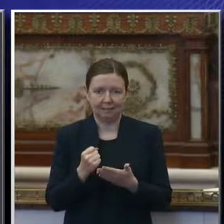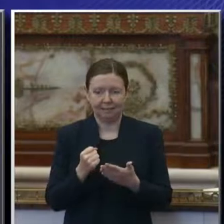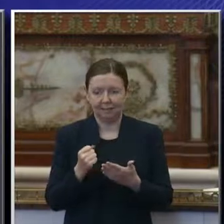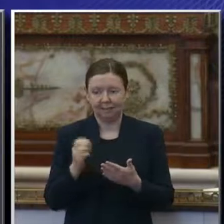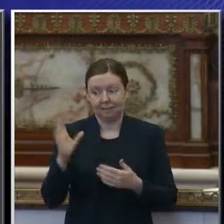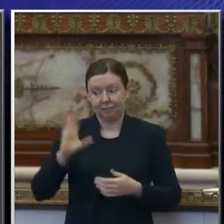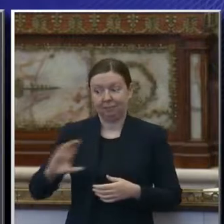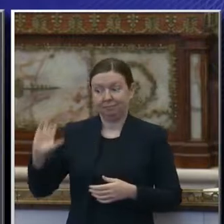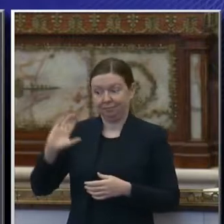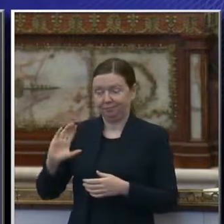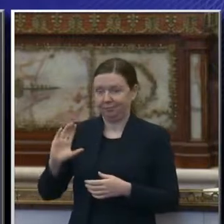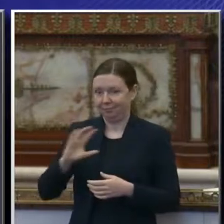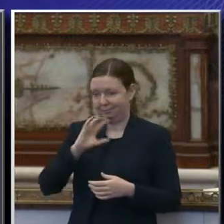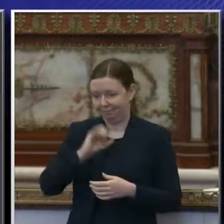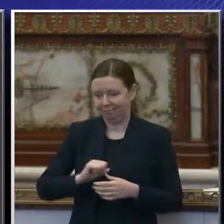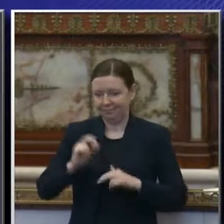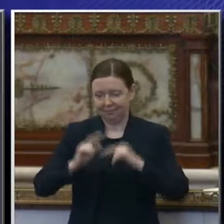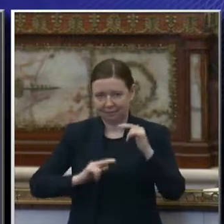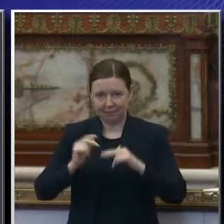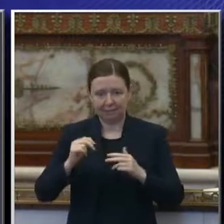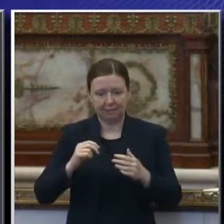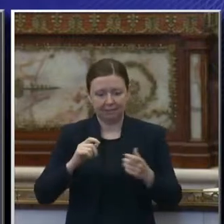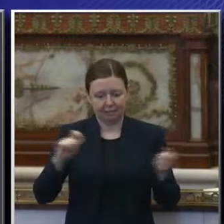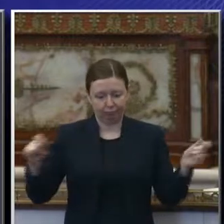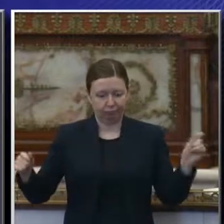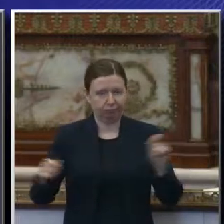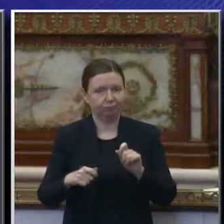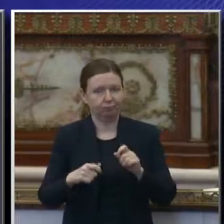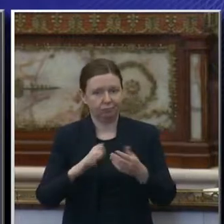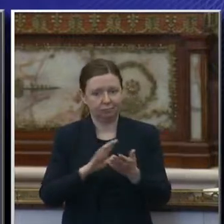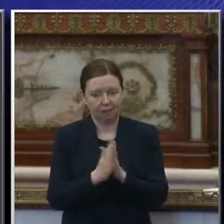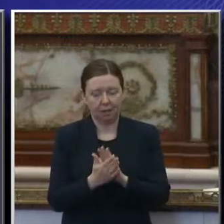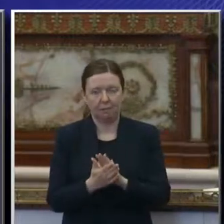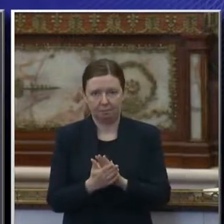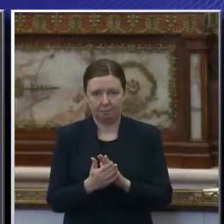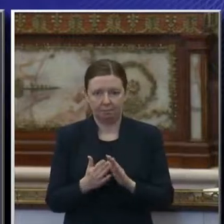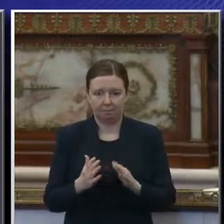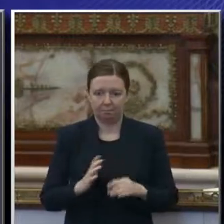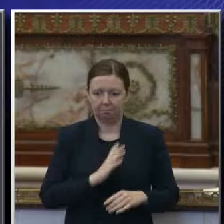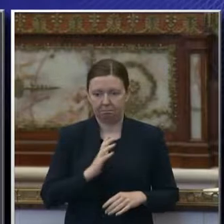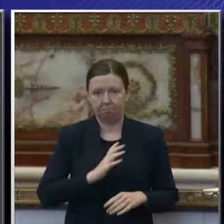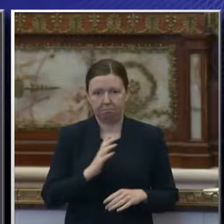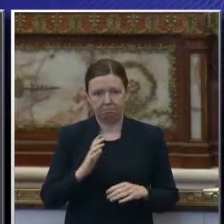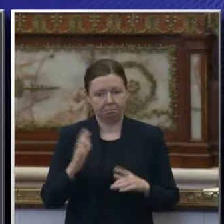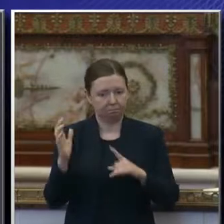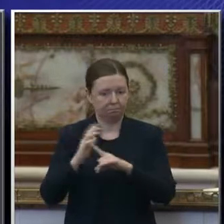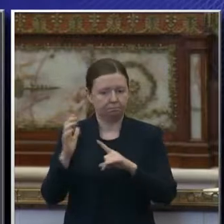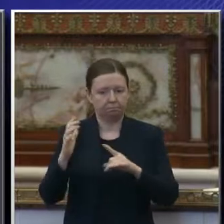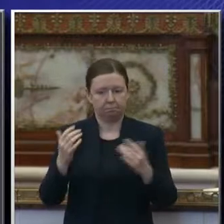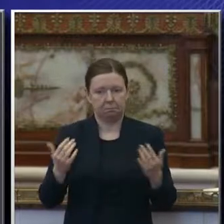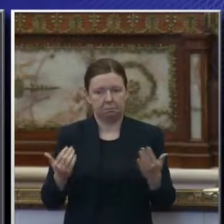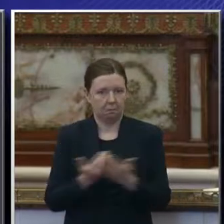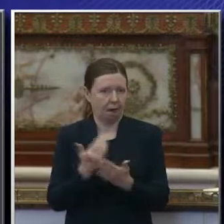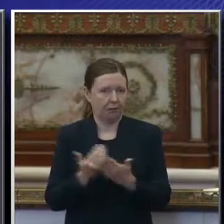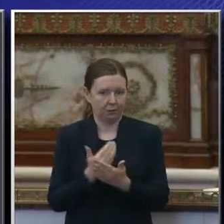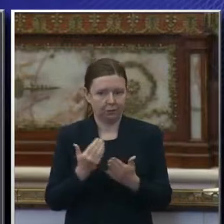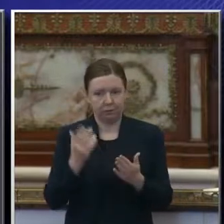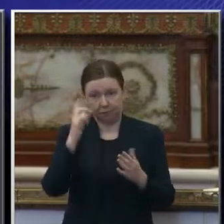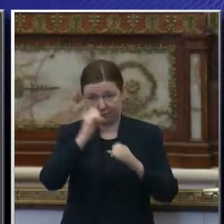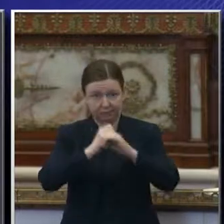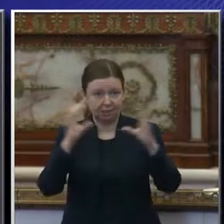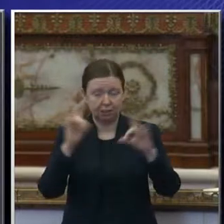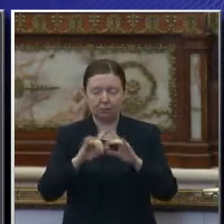antiquated facilities and reconvert them into, as you say, a state-of-the-art modern vision. But